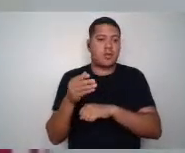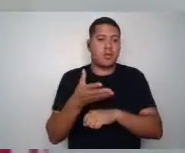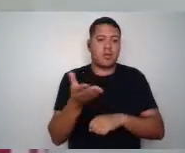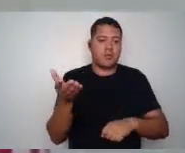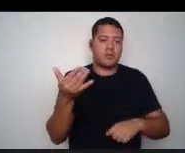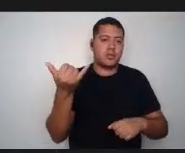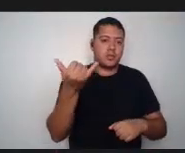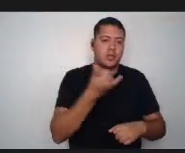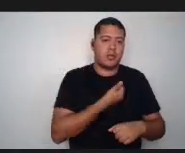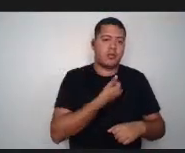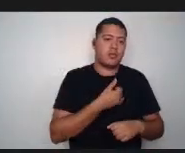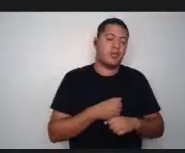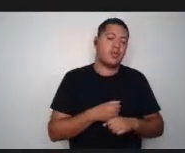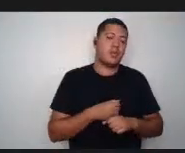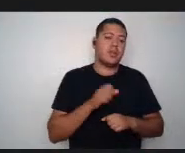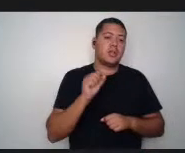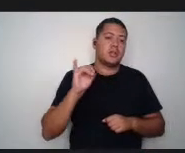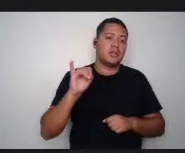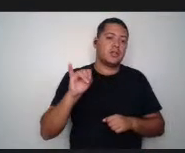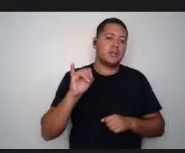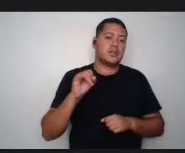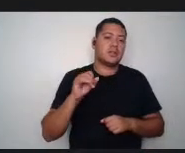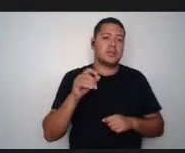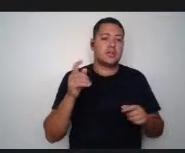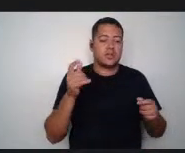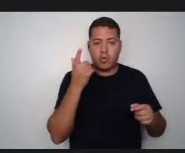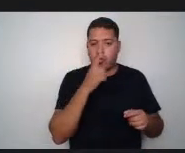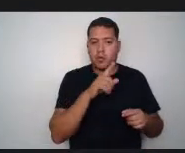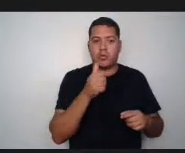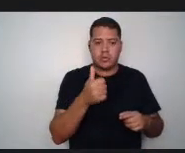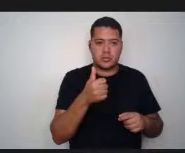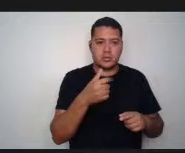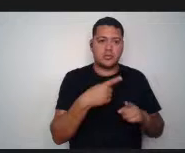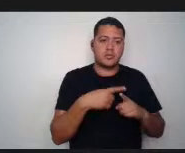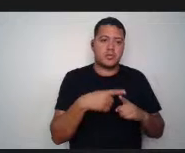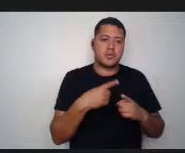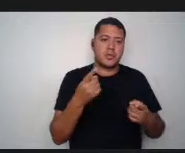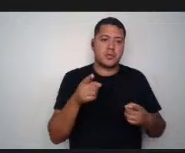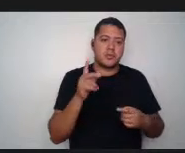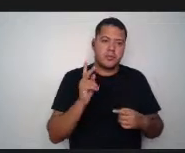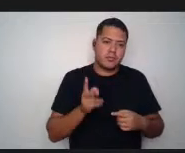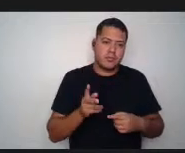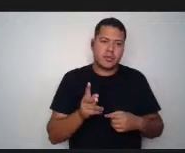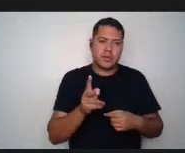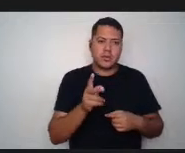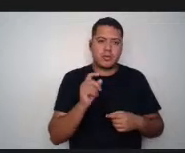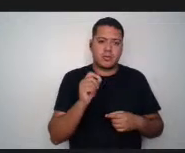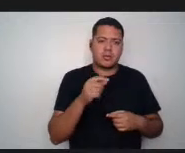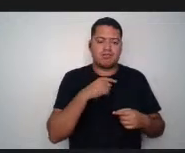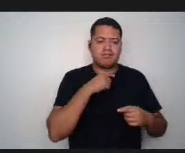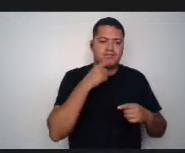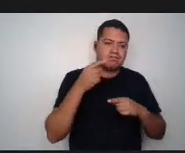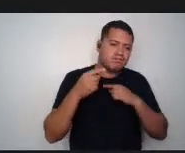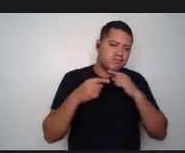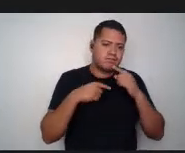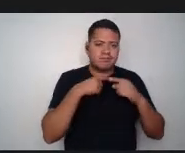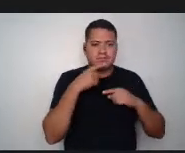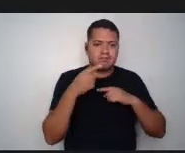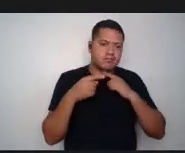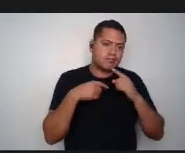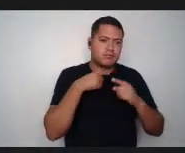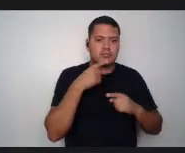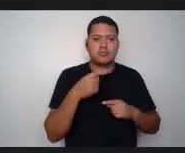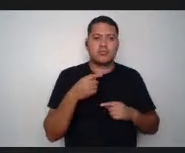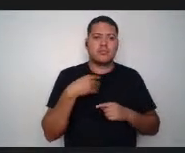with you my presentation. Tell me if it's right, please, because that's